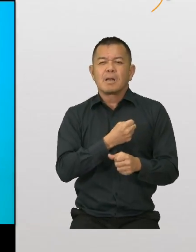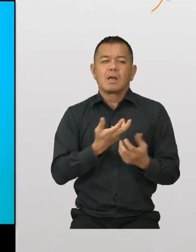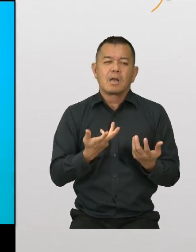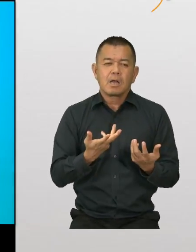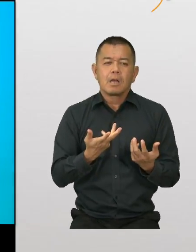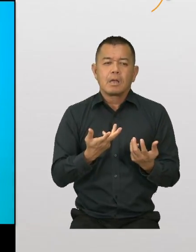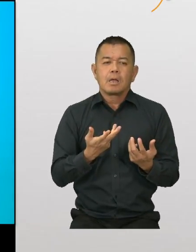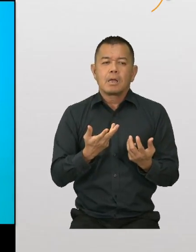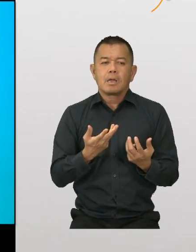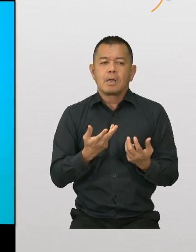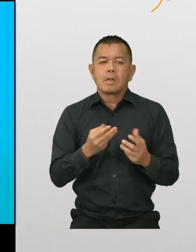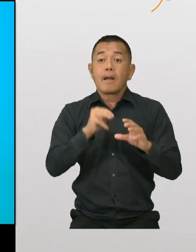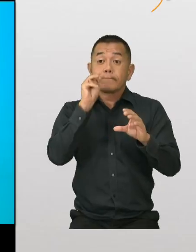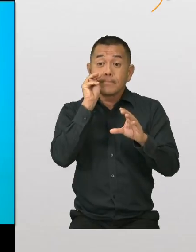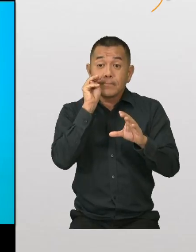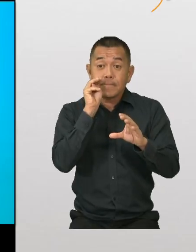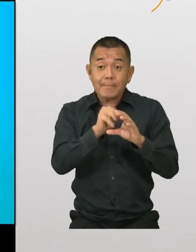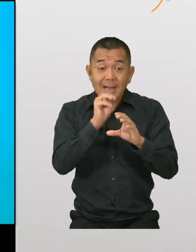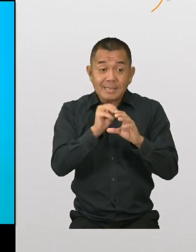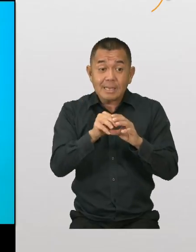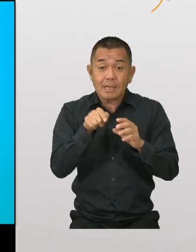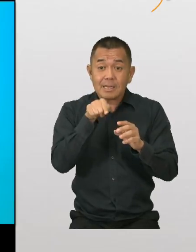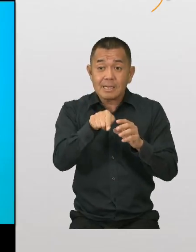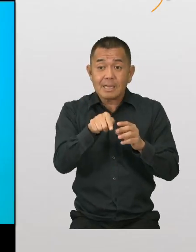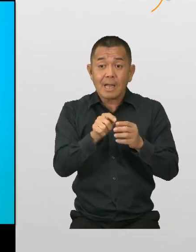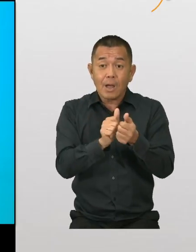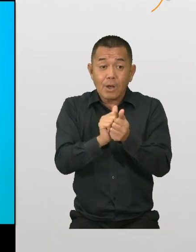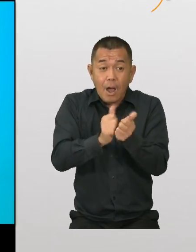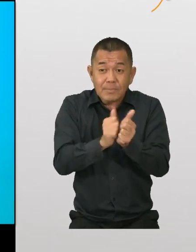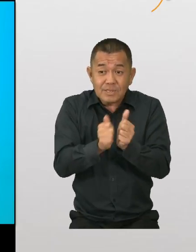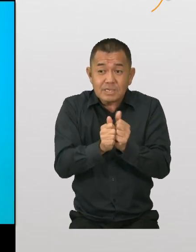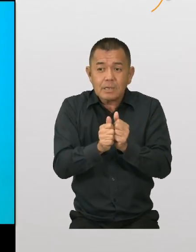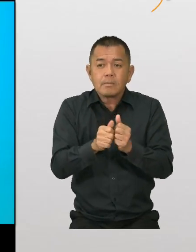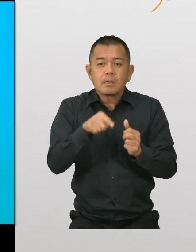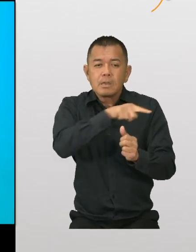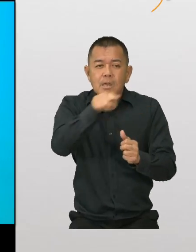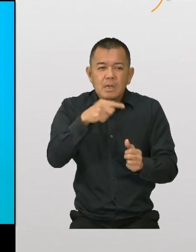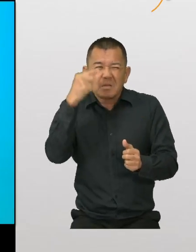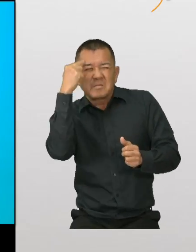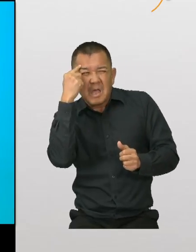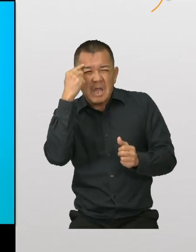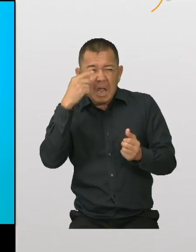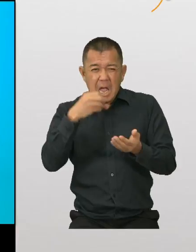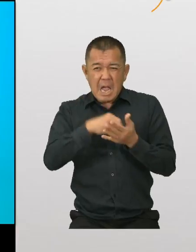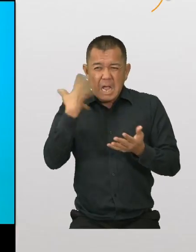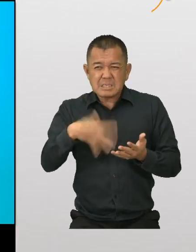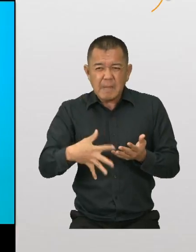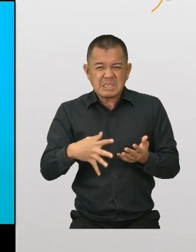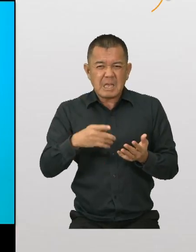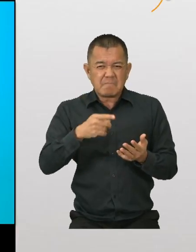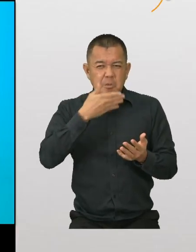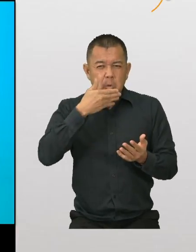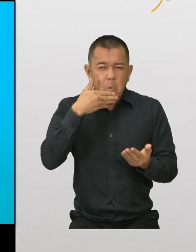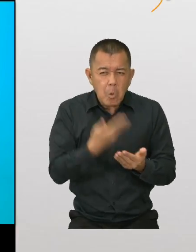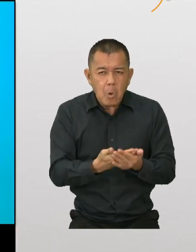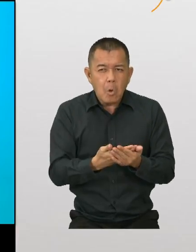sorts of premium brands. They have also marketed aggressively, misleading parents into thinking that it is more expensive, it must be better. So parents say,